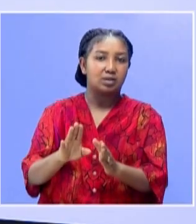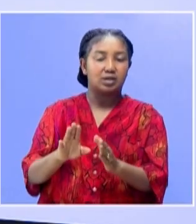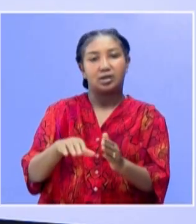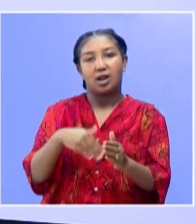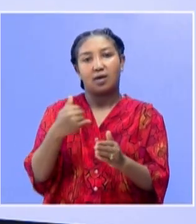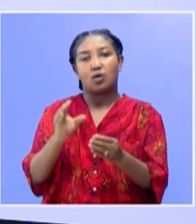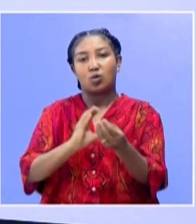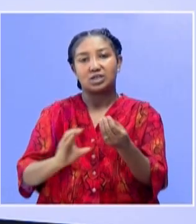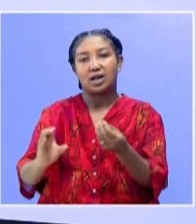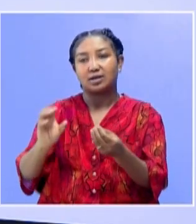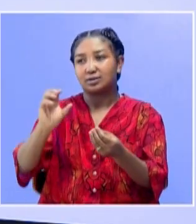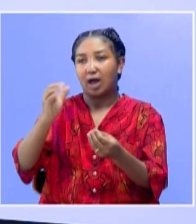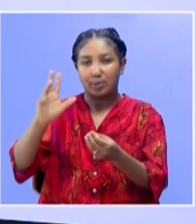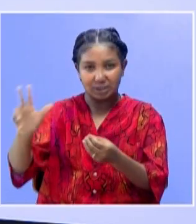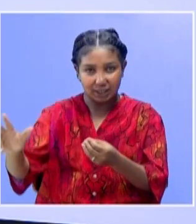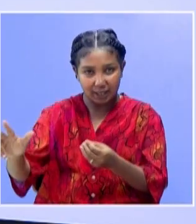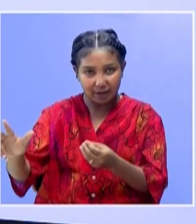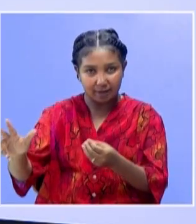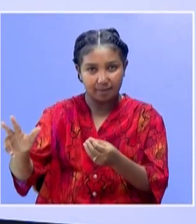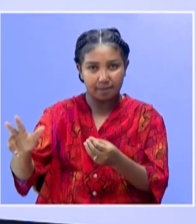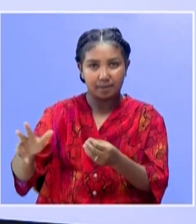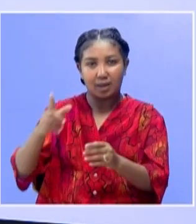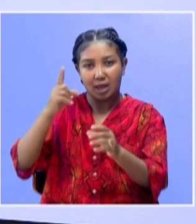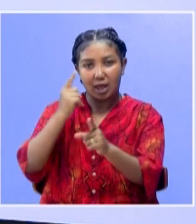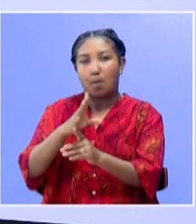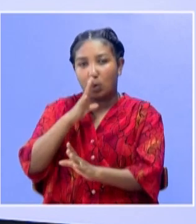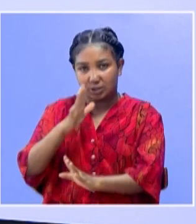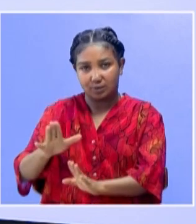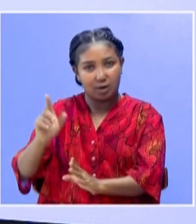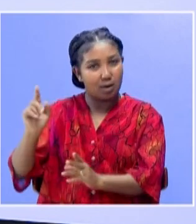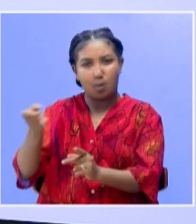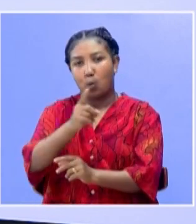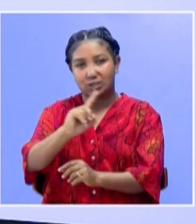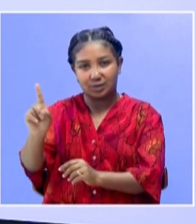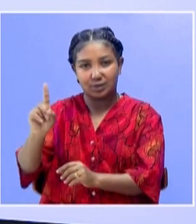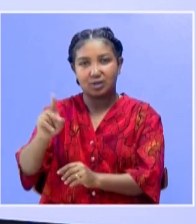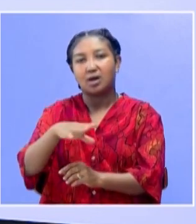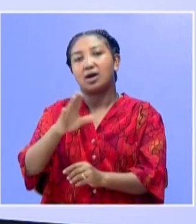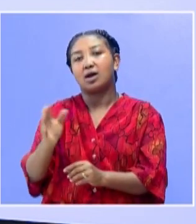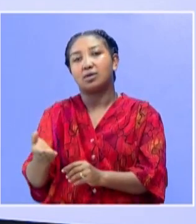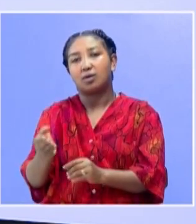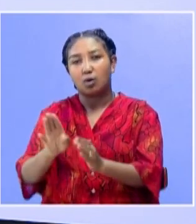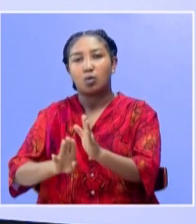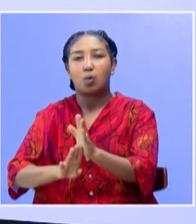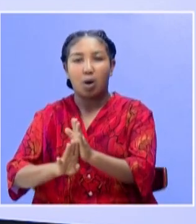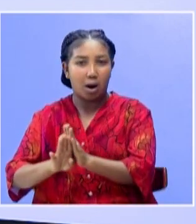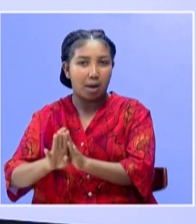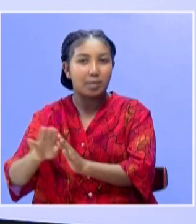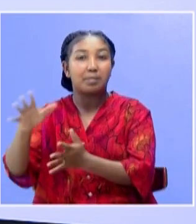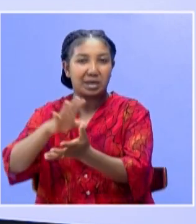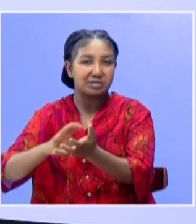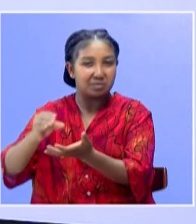to conditional sentence type 3, which is impossible. All right? And when you grow up, you might see the